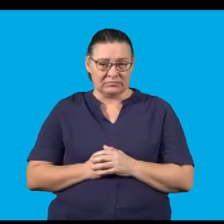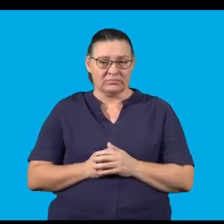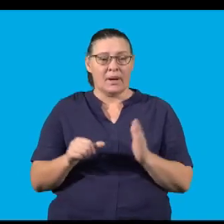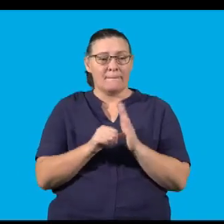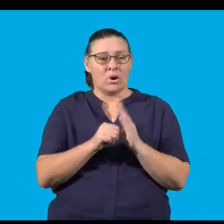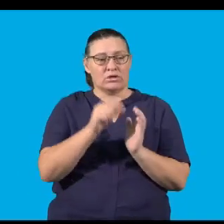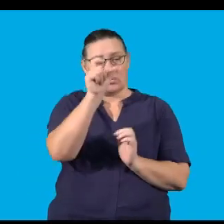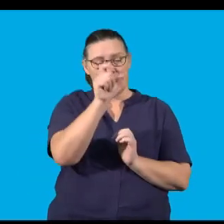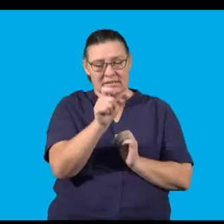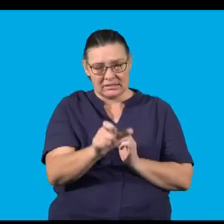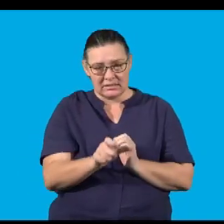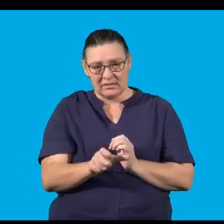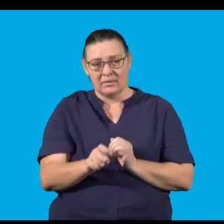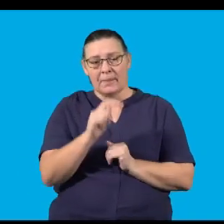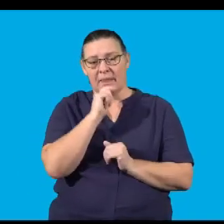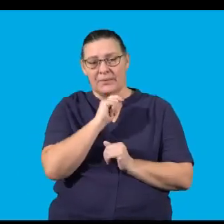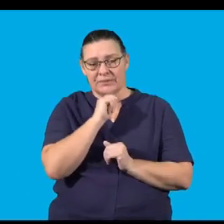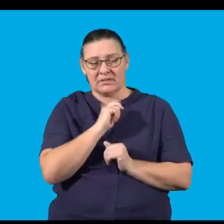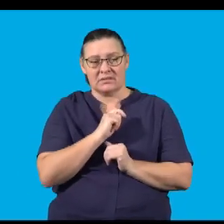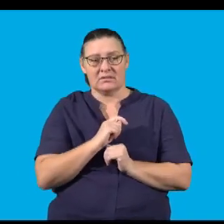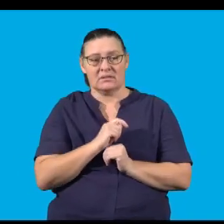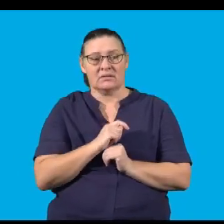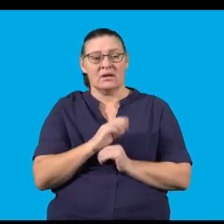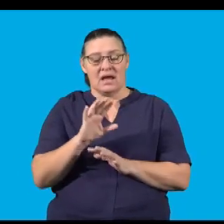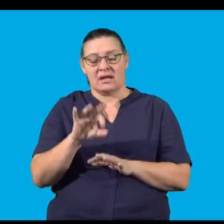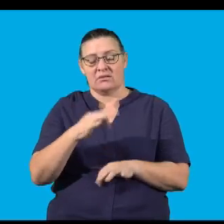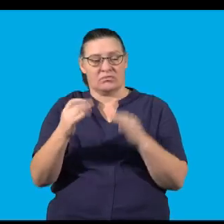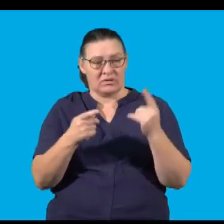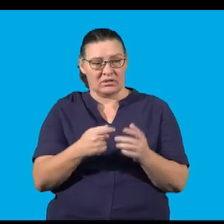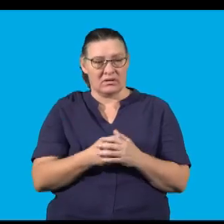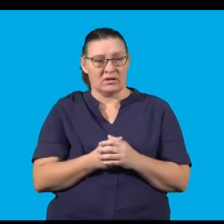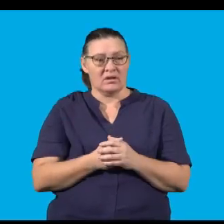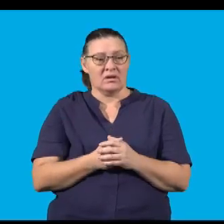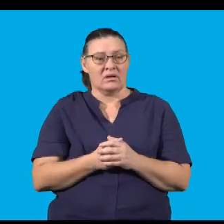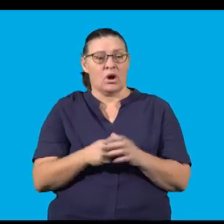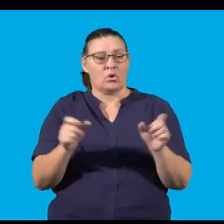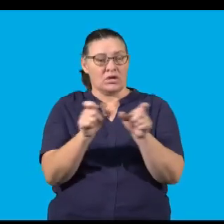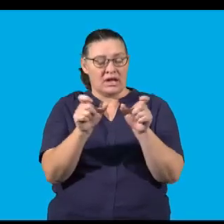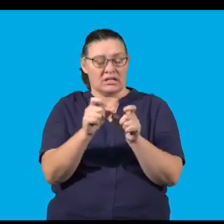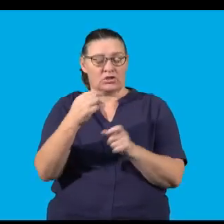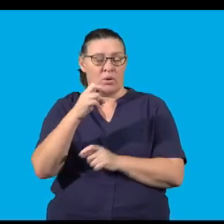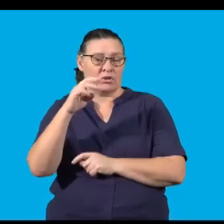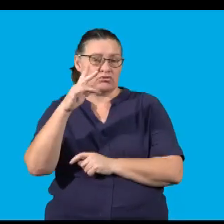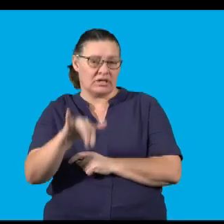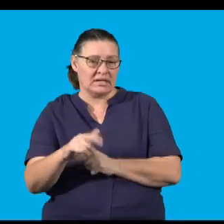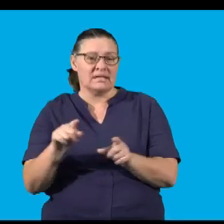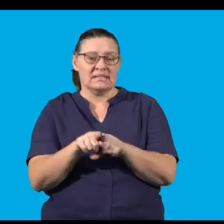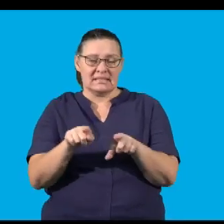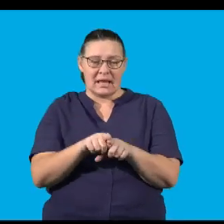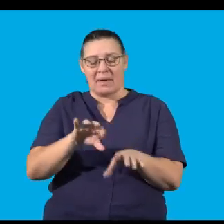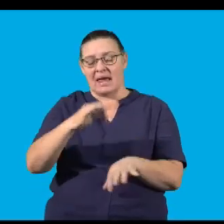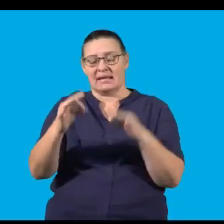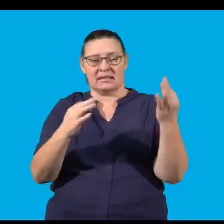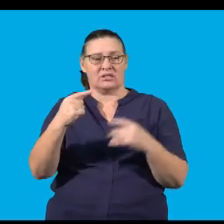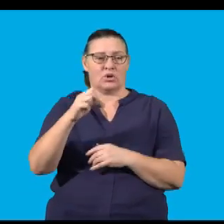key words that were used in analytical geometry, noting that coordinate geometry is the same as analytical geometry.